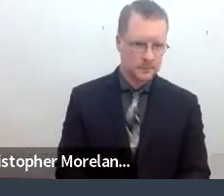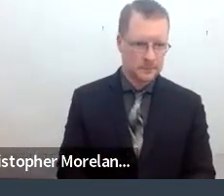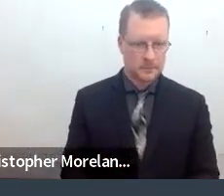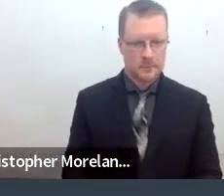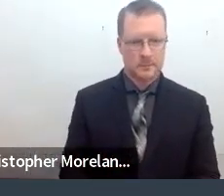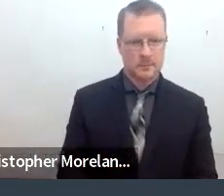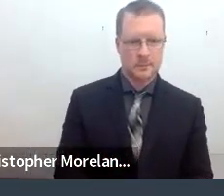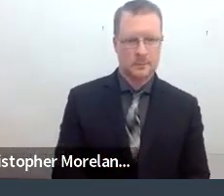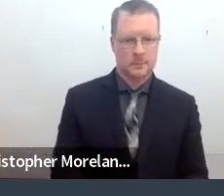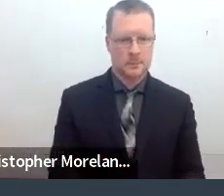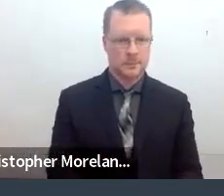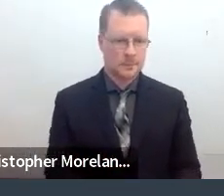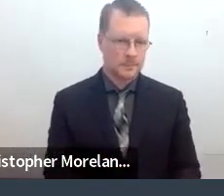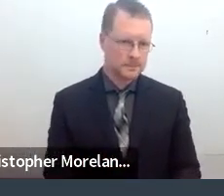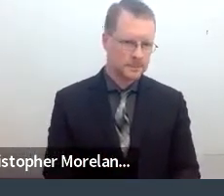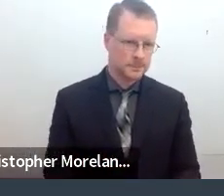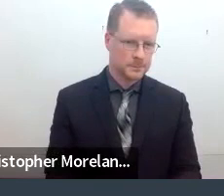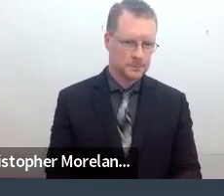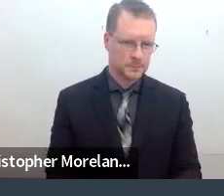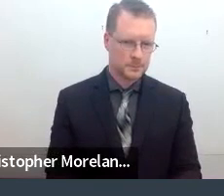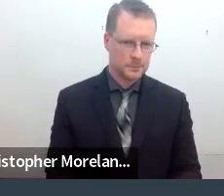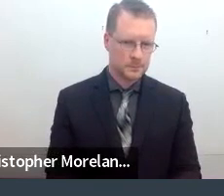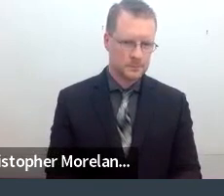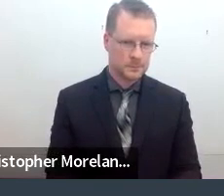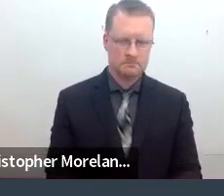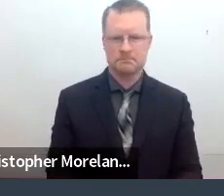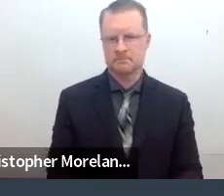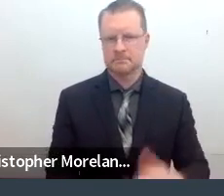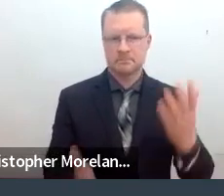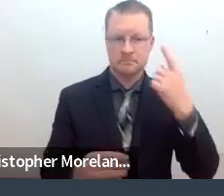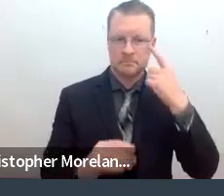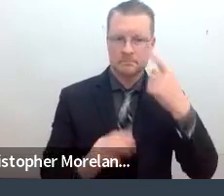and consider them before these people even enter the space.